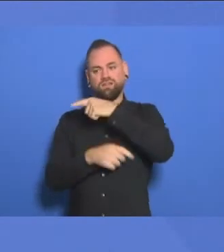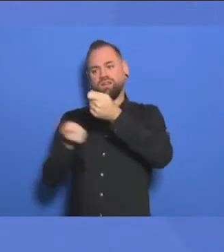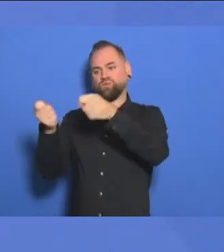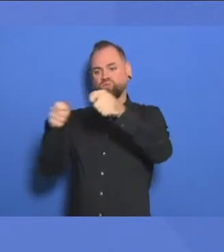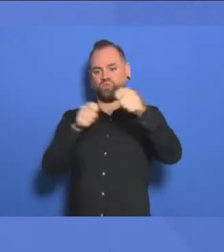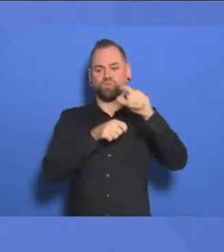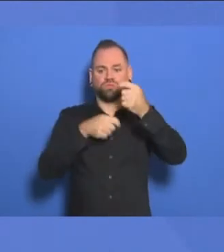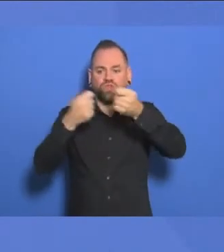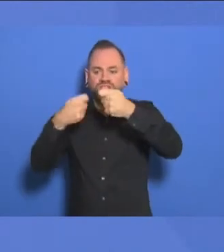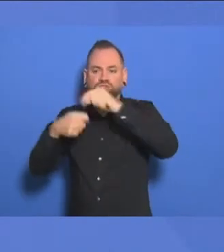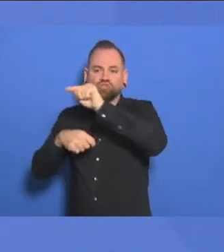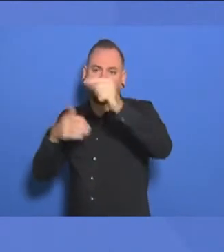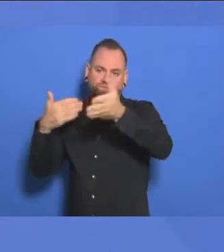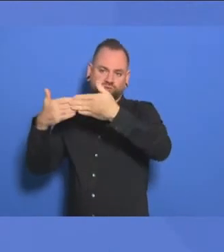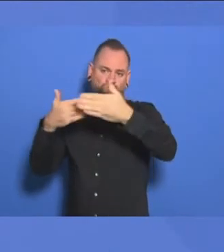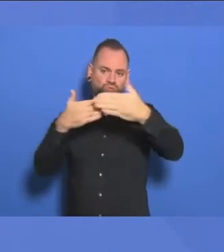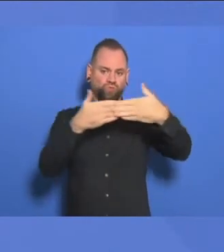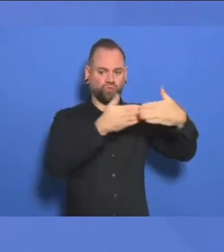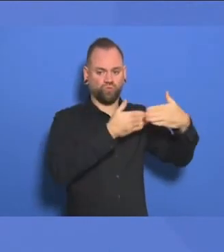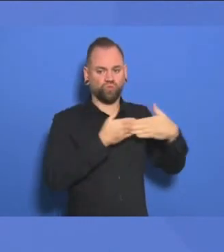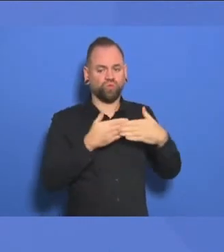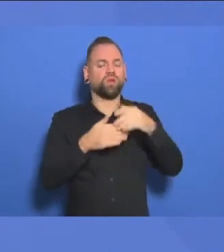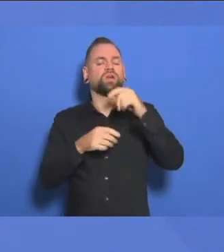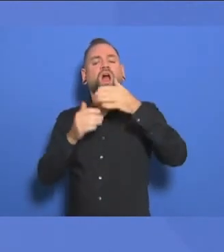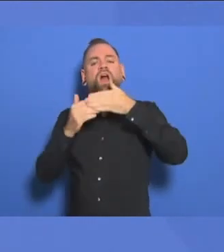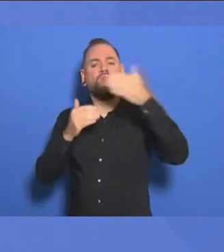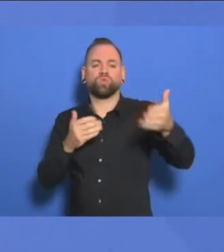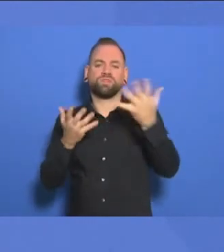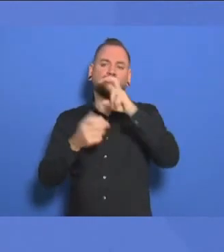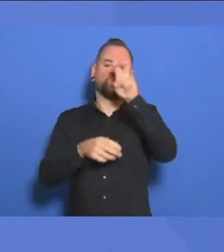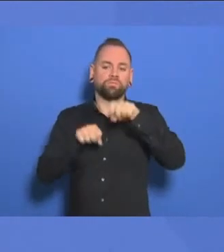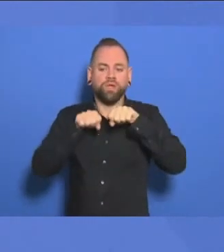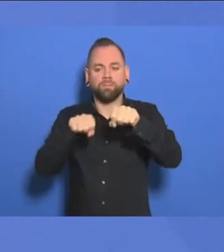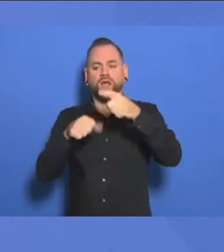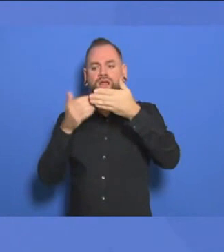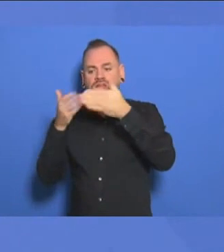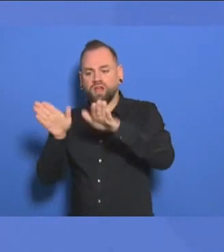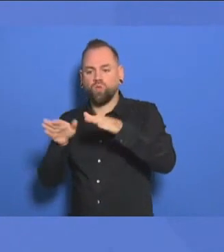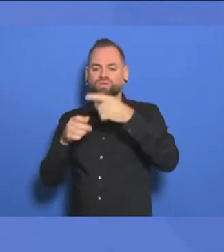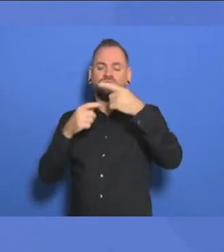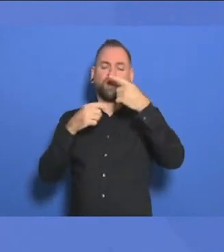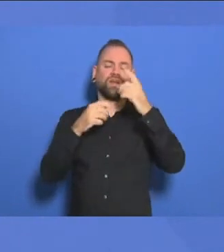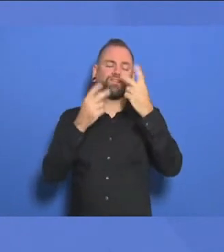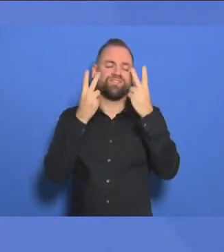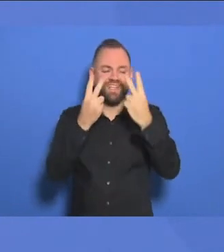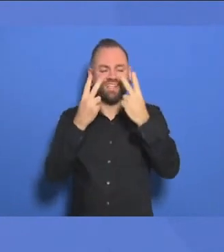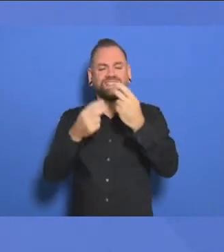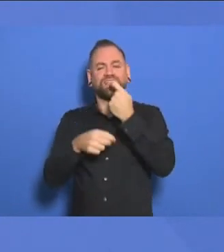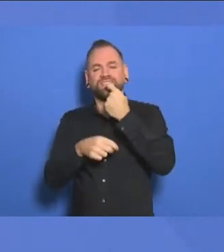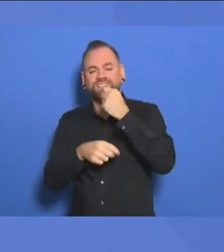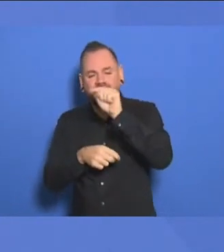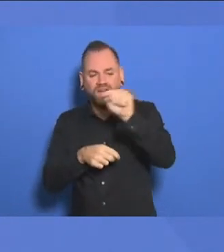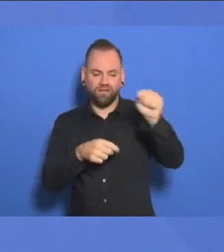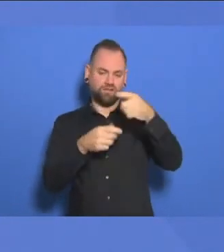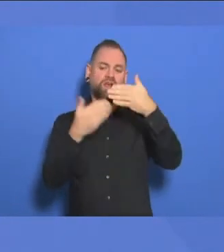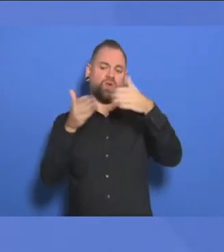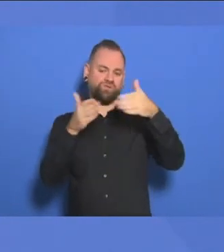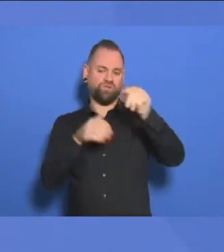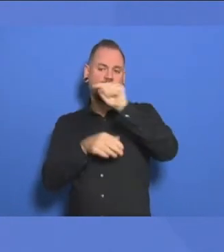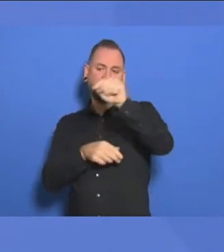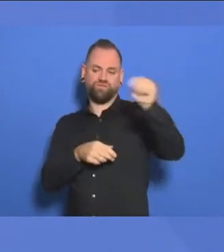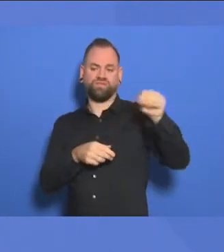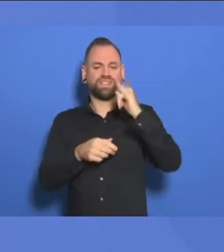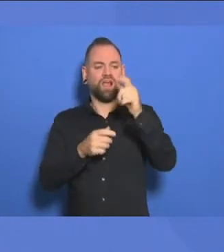Care will also be taken not to expand the sale of non-food products in food retail, and there will be a ban on the sale of